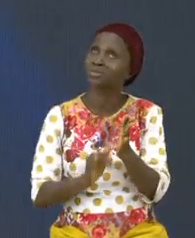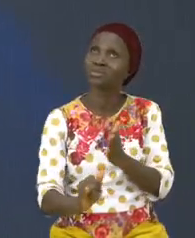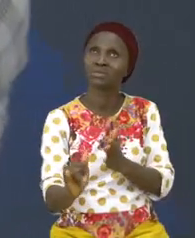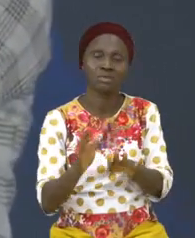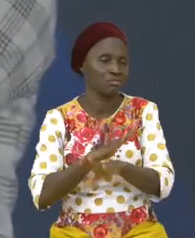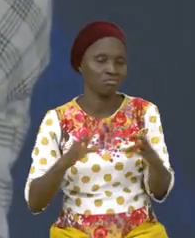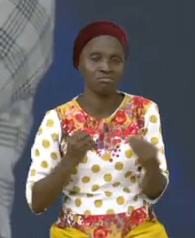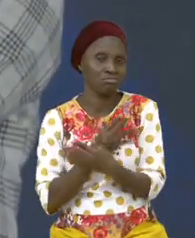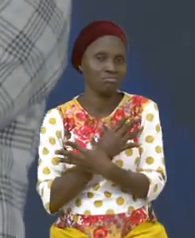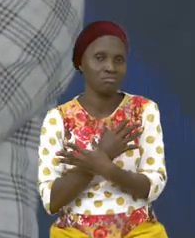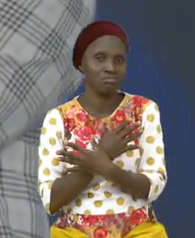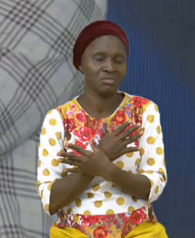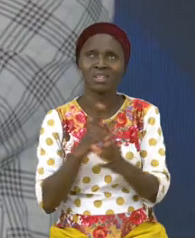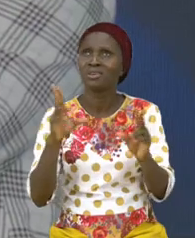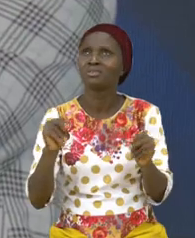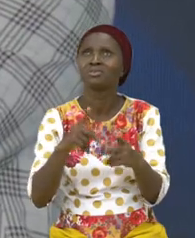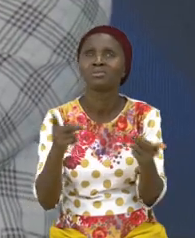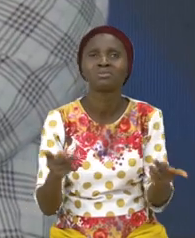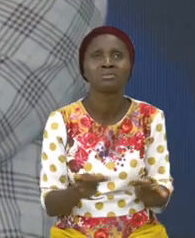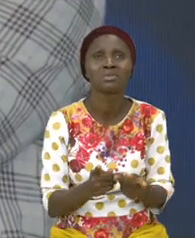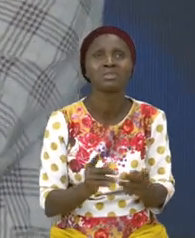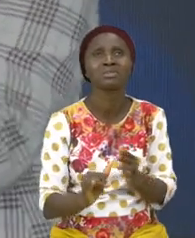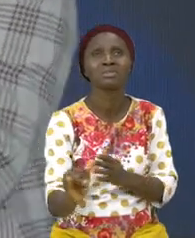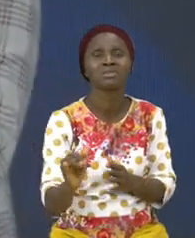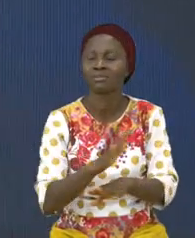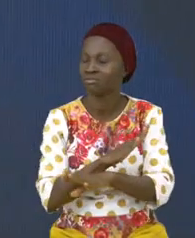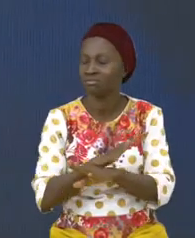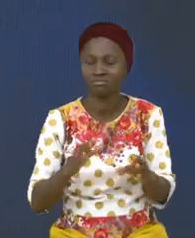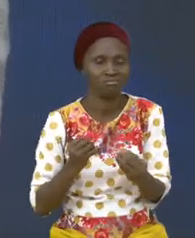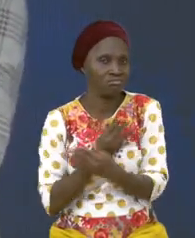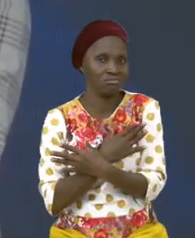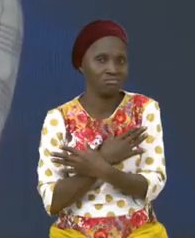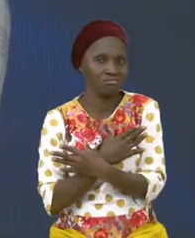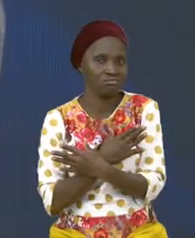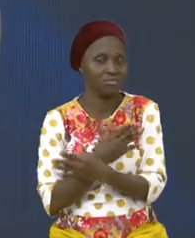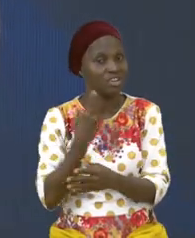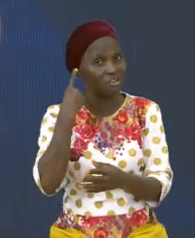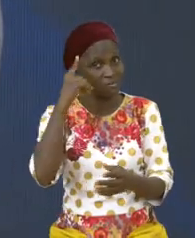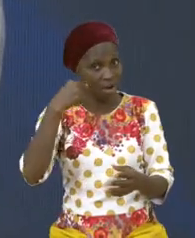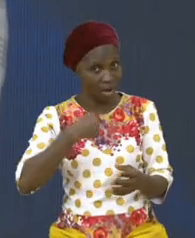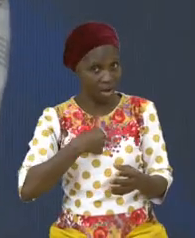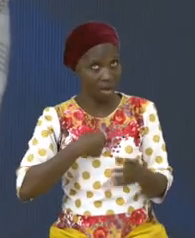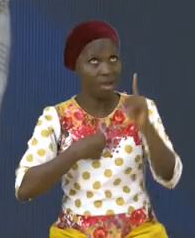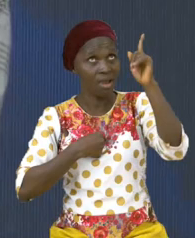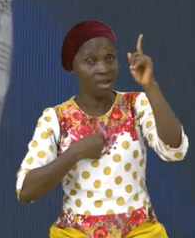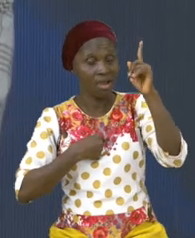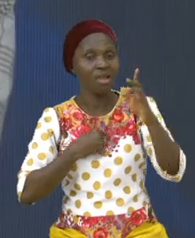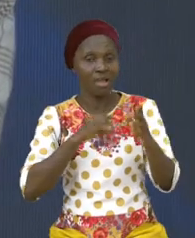No place yet, fear thou not. For I am with